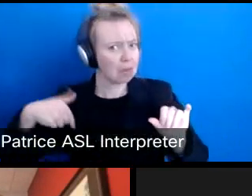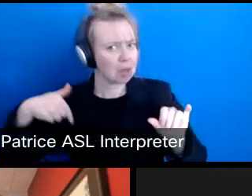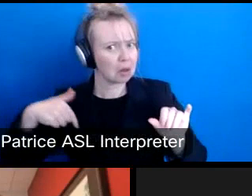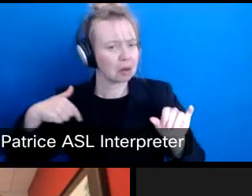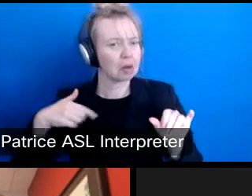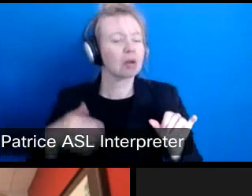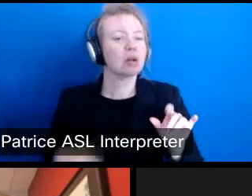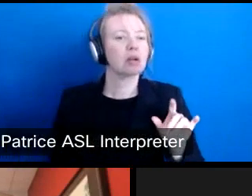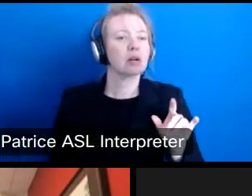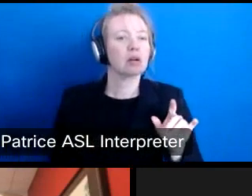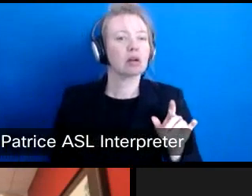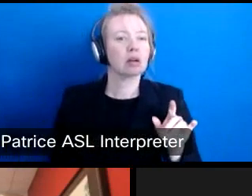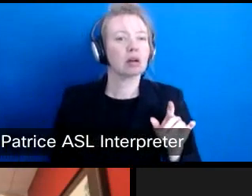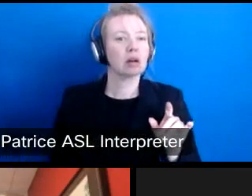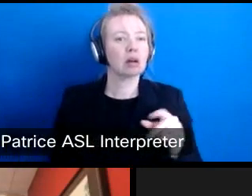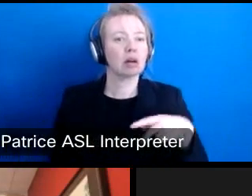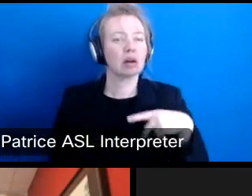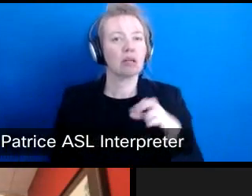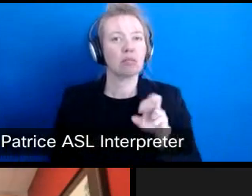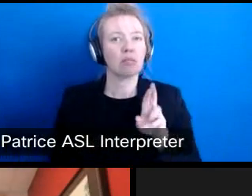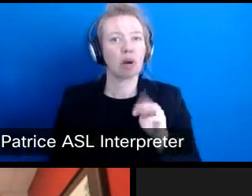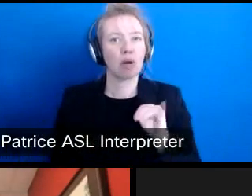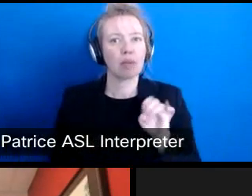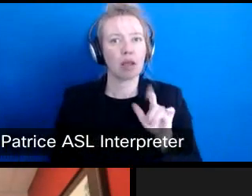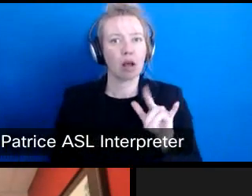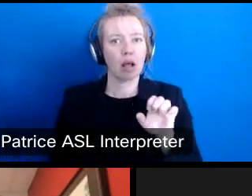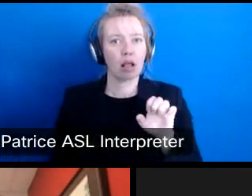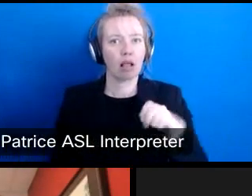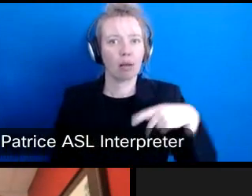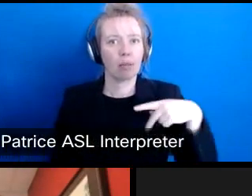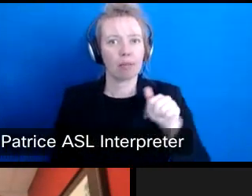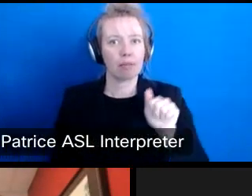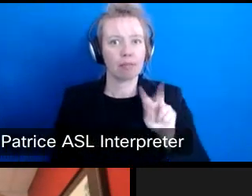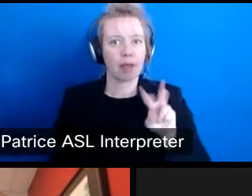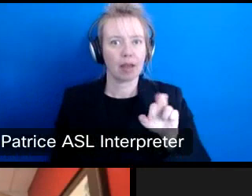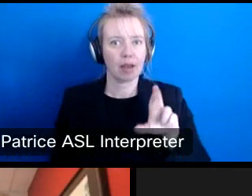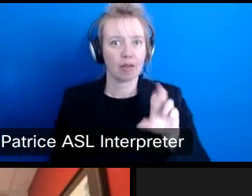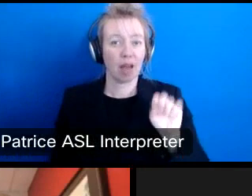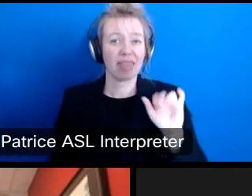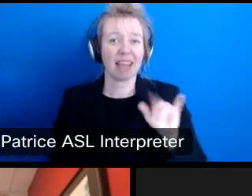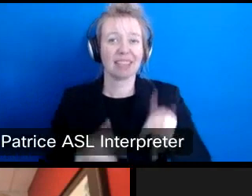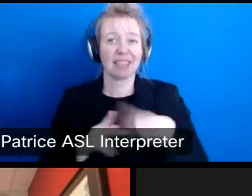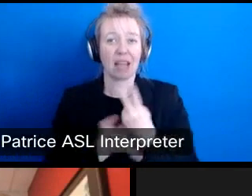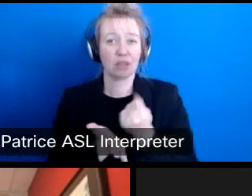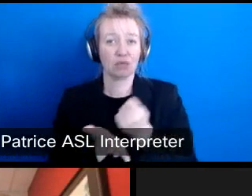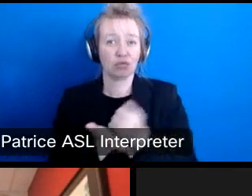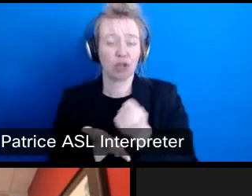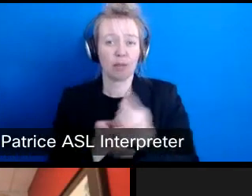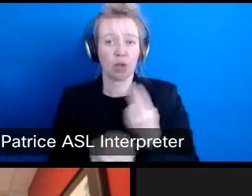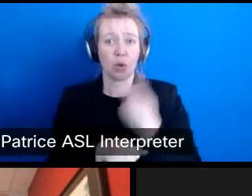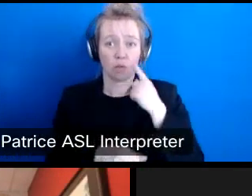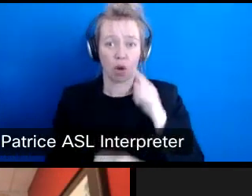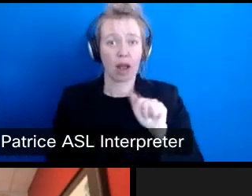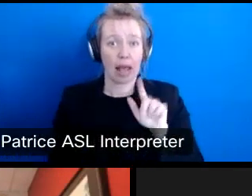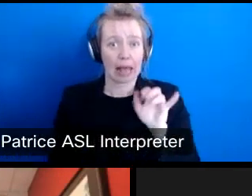Yeah, permeable pavers are definitely a treatment that's used in our alleyways